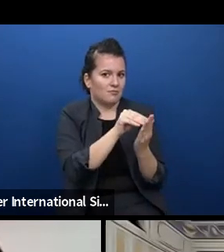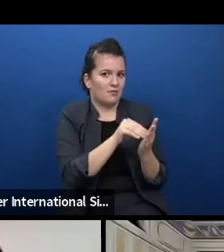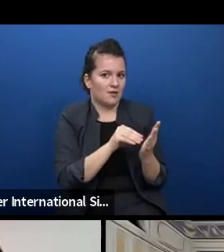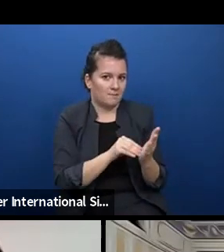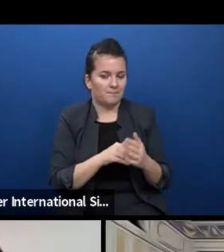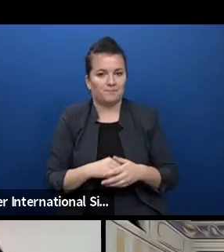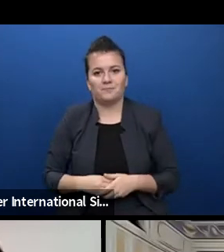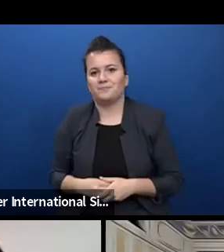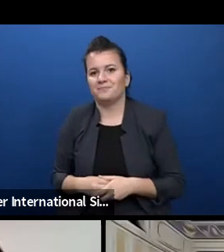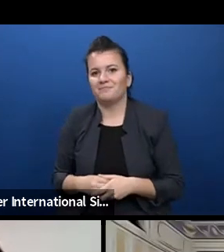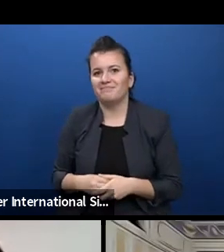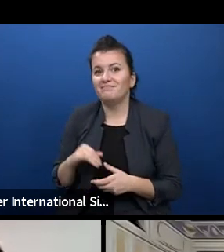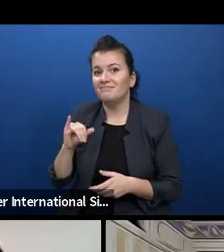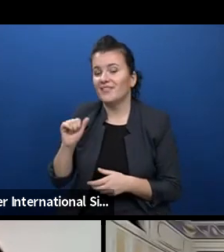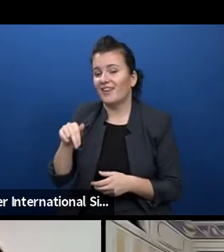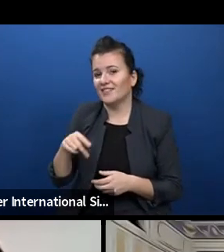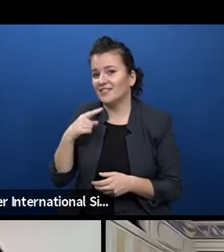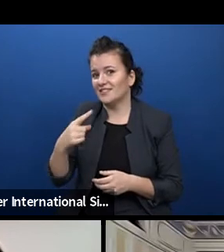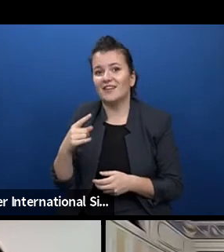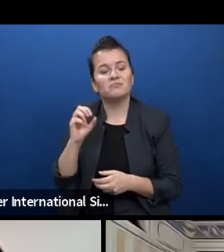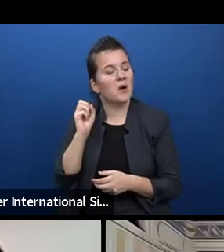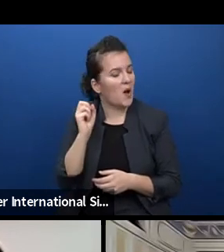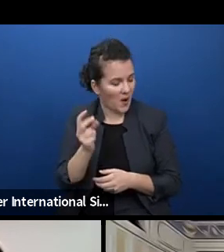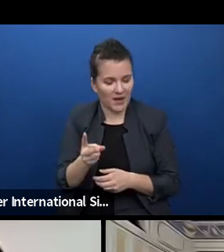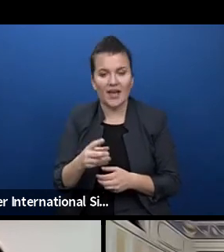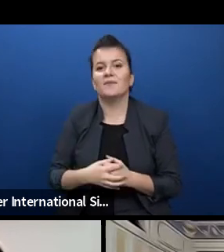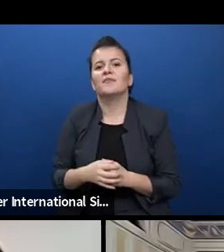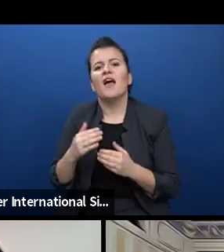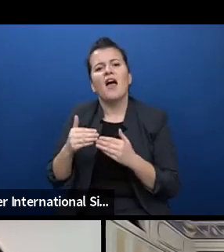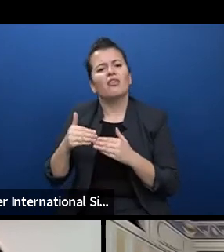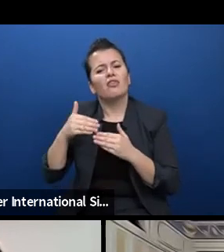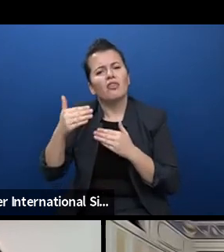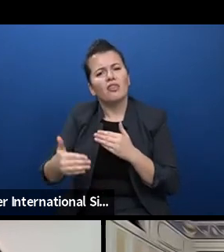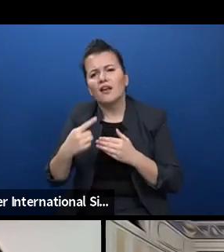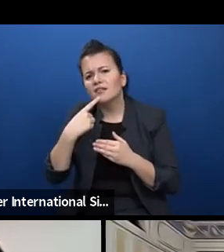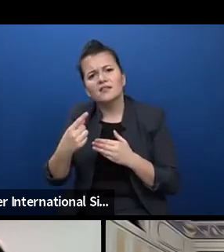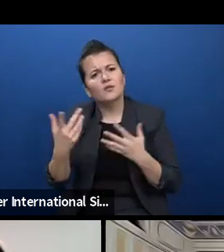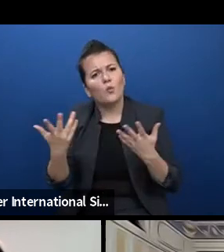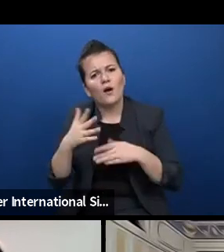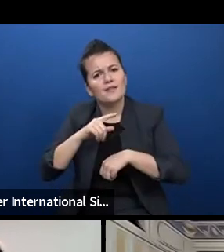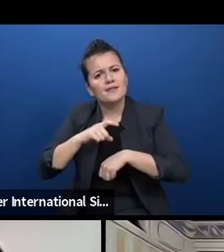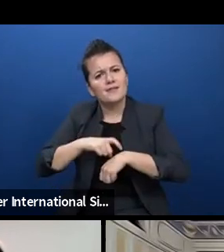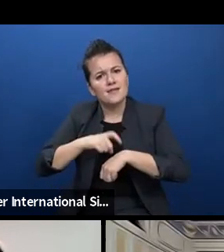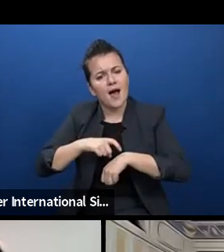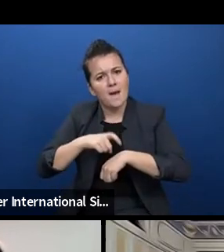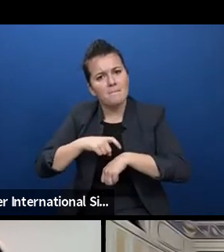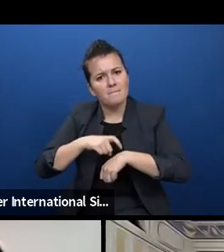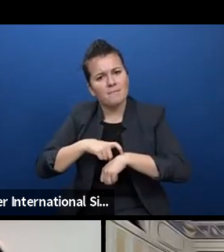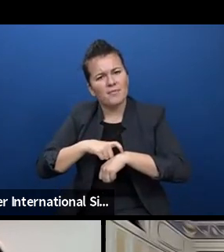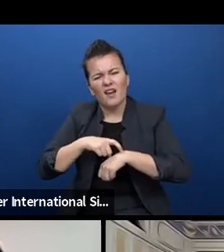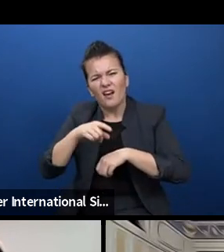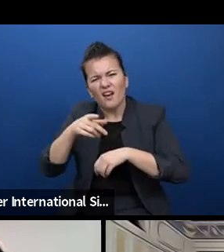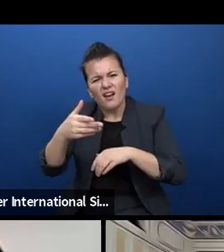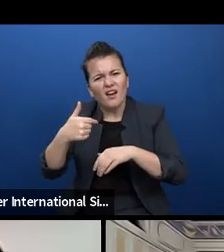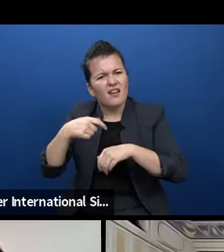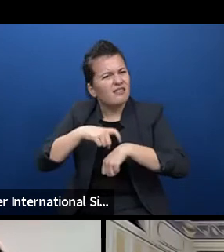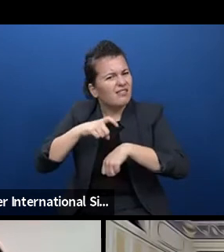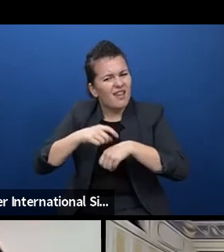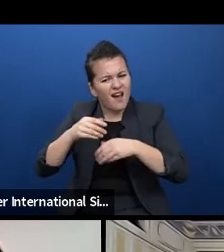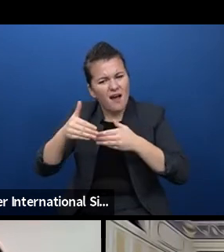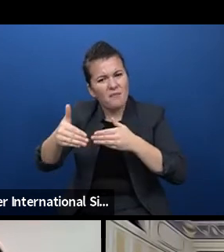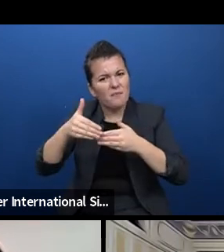Okay, and at the end, you mentioned the time scale. Can you repeat what the time scale of